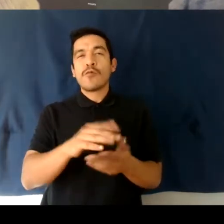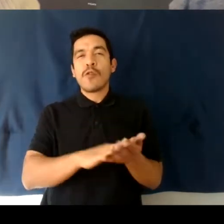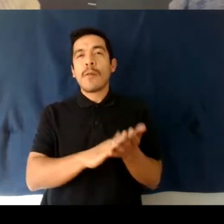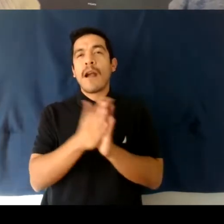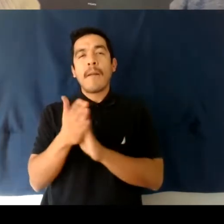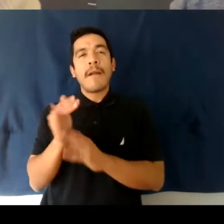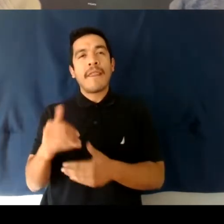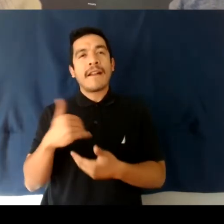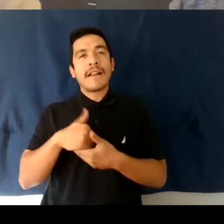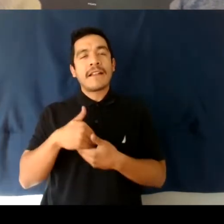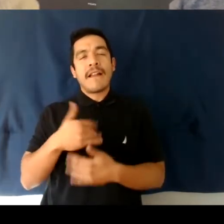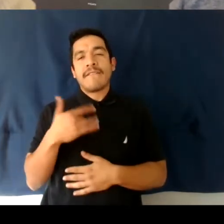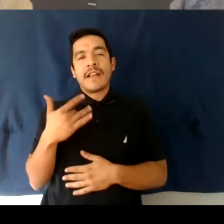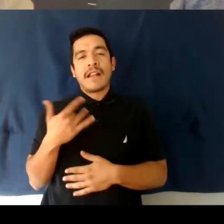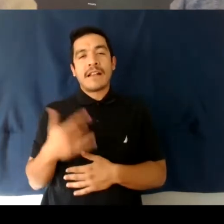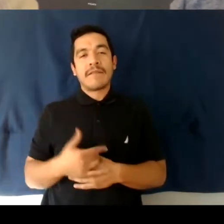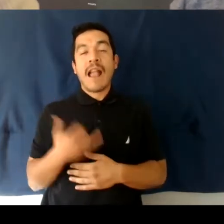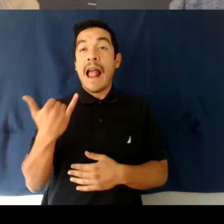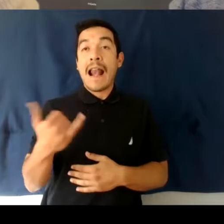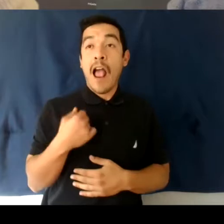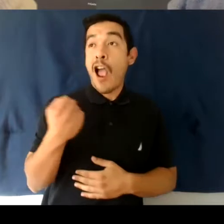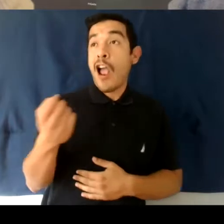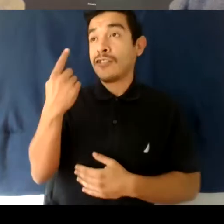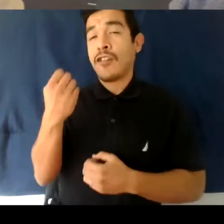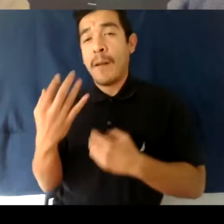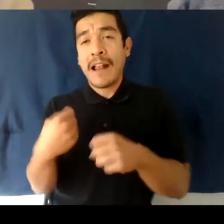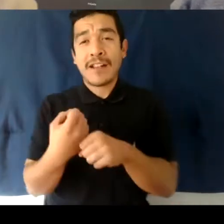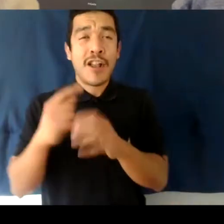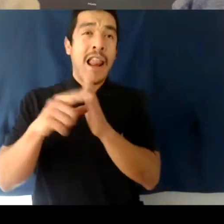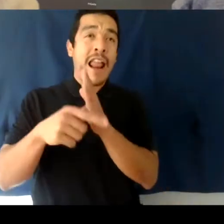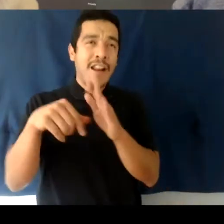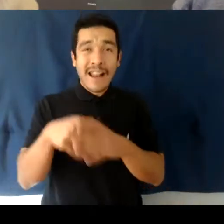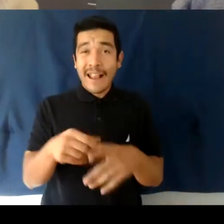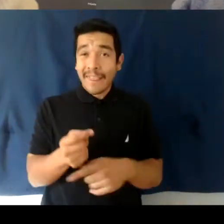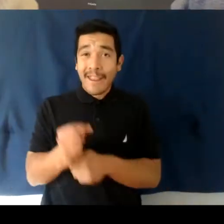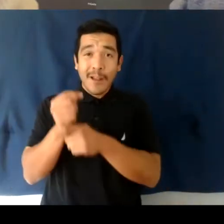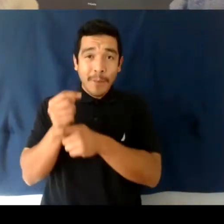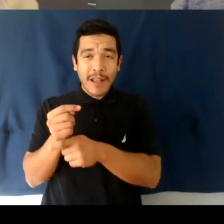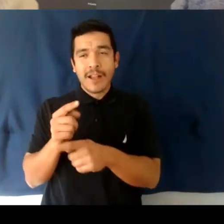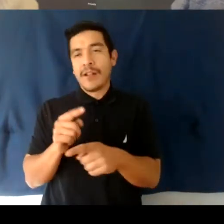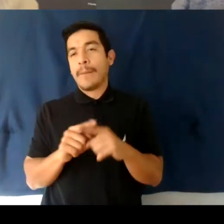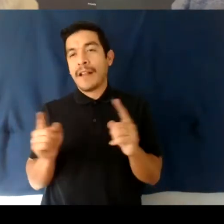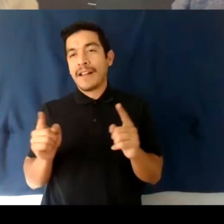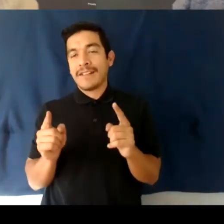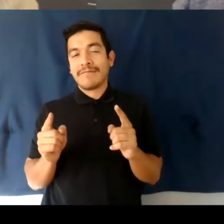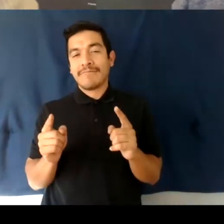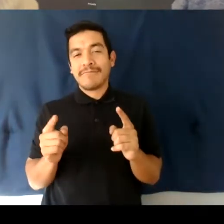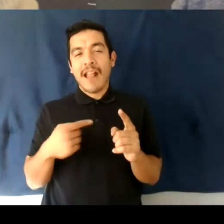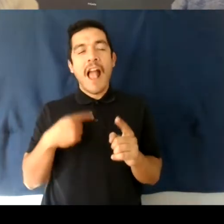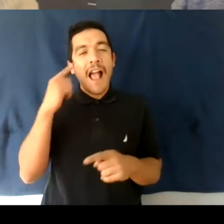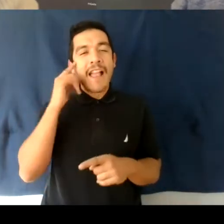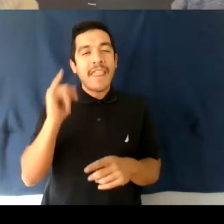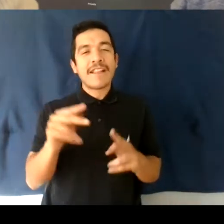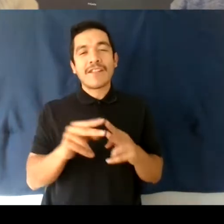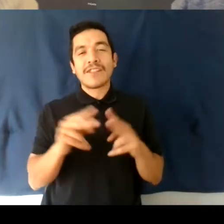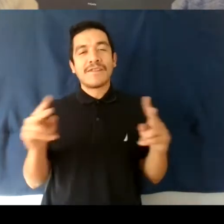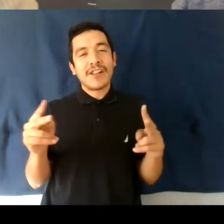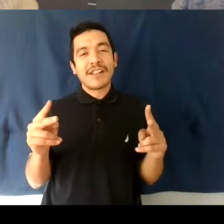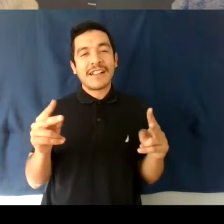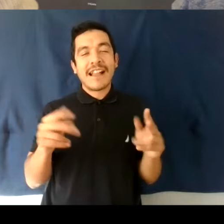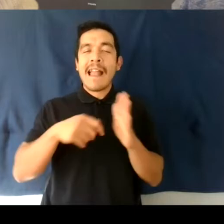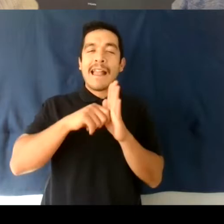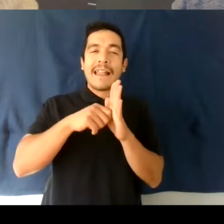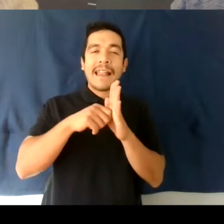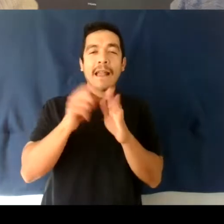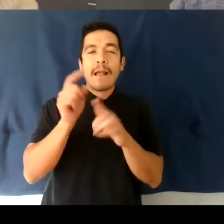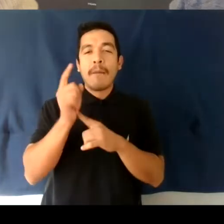And then now I'm unpacking it like years later in therapy, but it's like, I thought that was such like a key